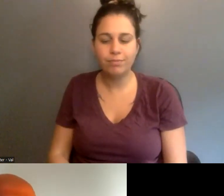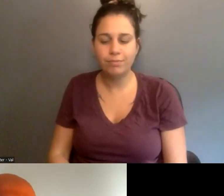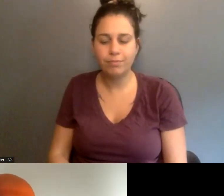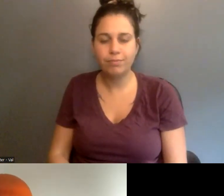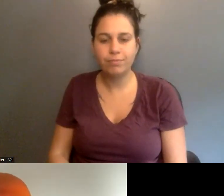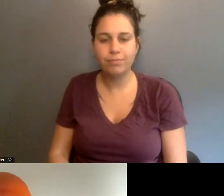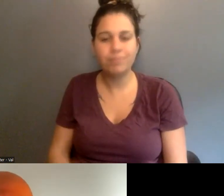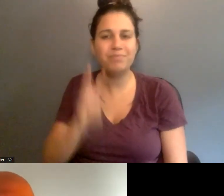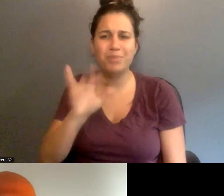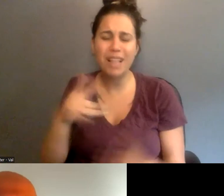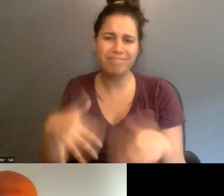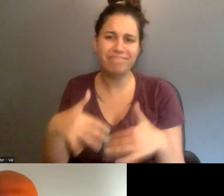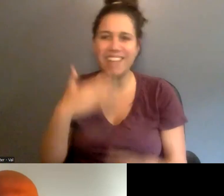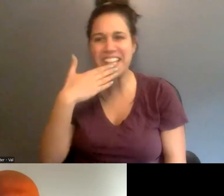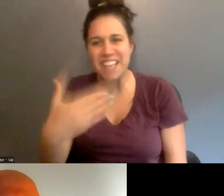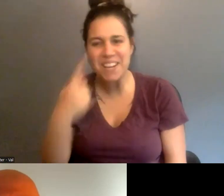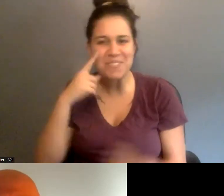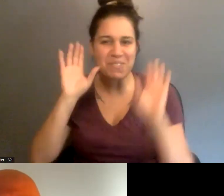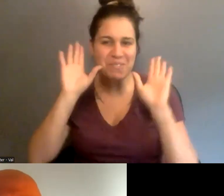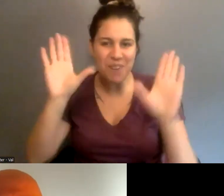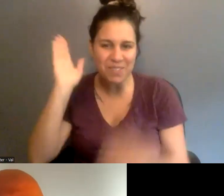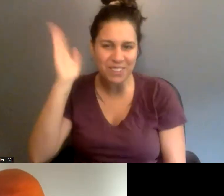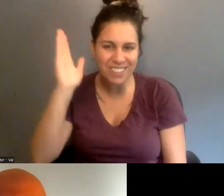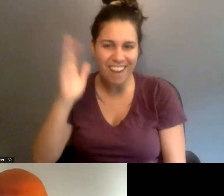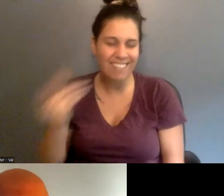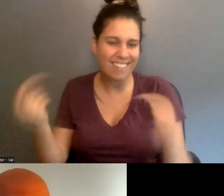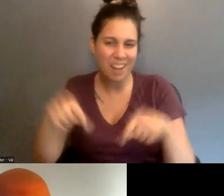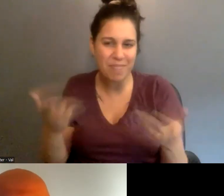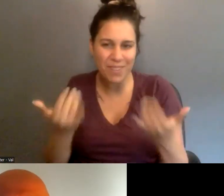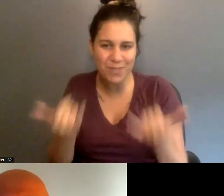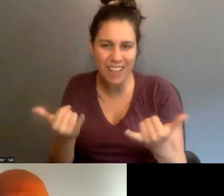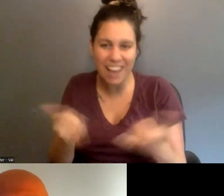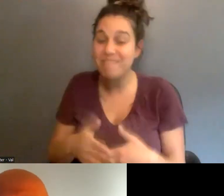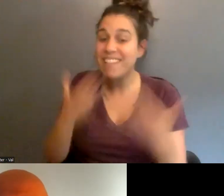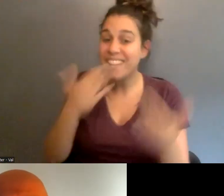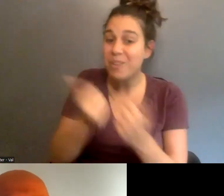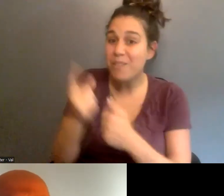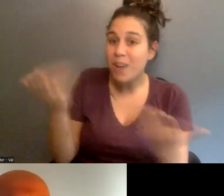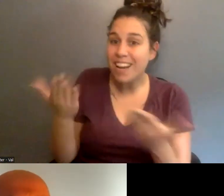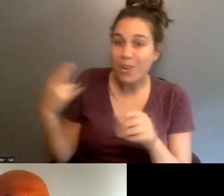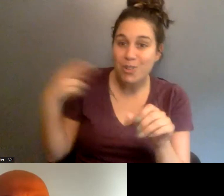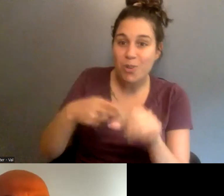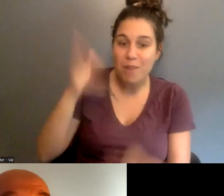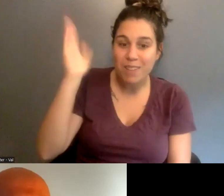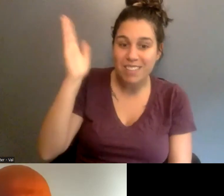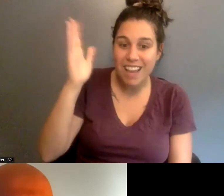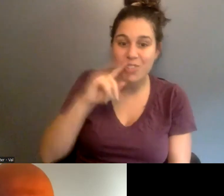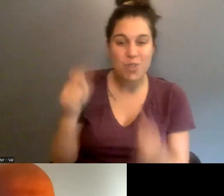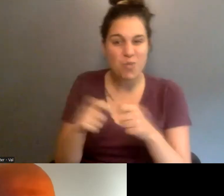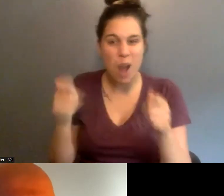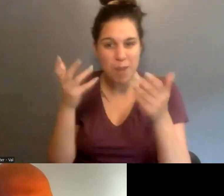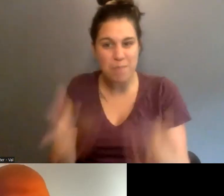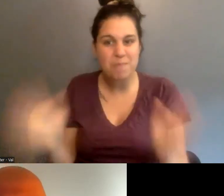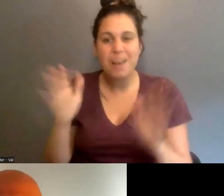Well, Dan, thank you for a wonderful talk and for being with us today. Thank you, everyone, for joining. We are wrapping up. Thank you to